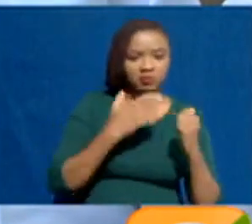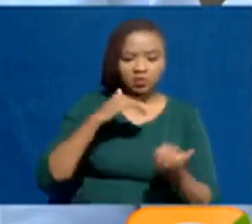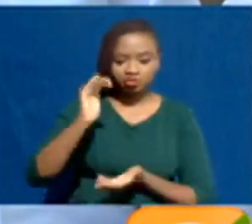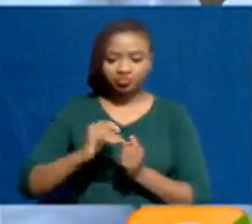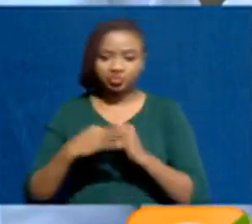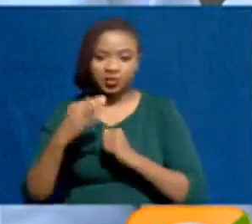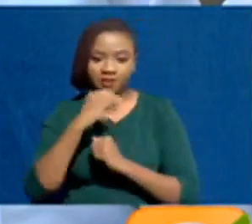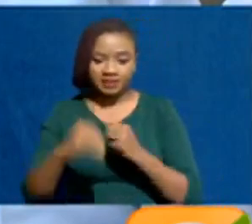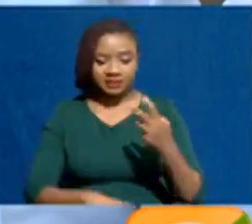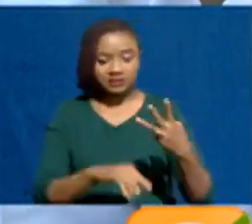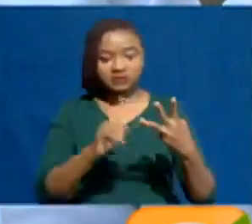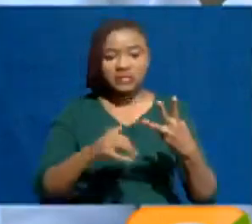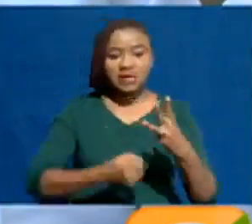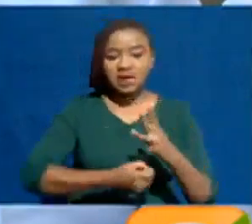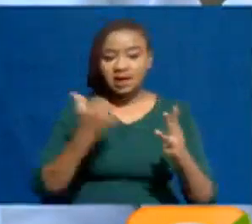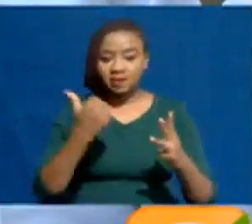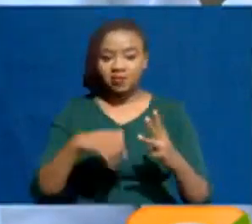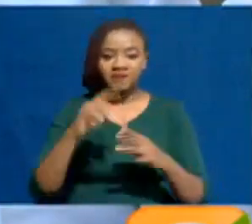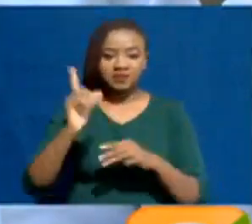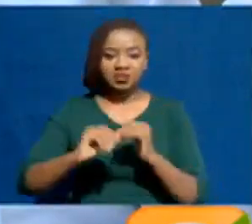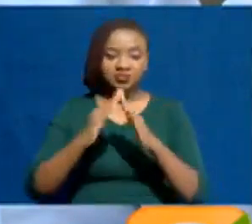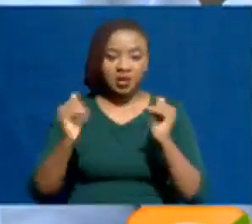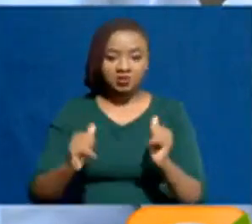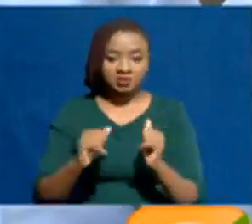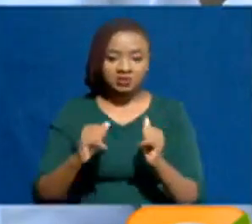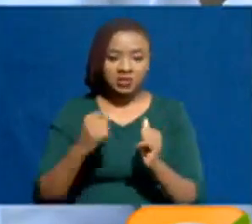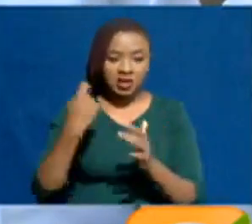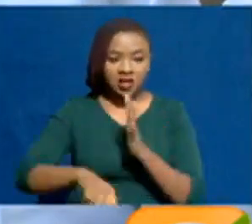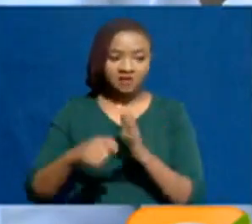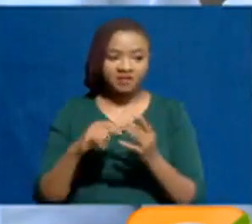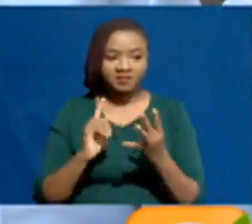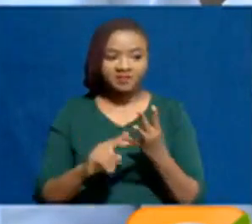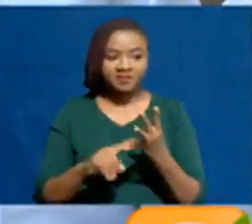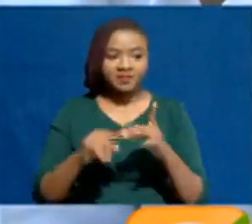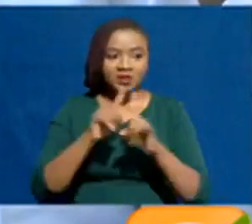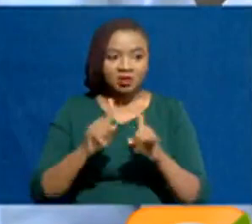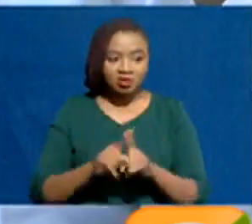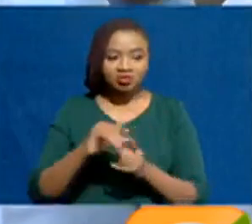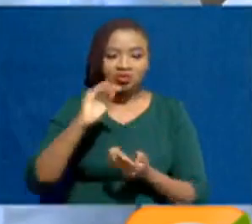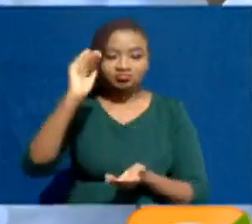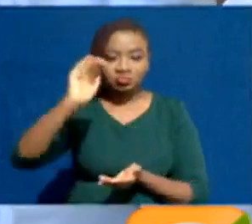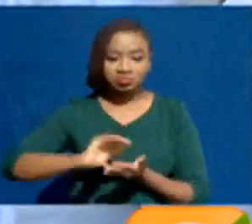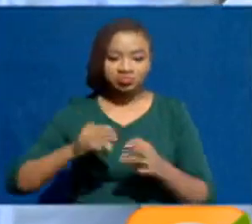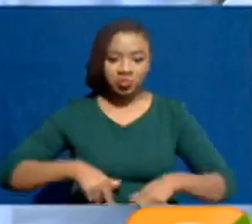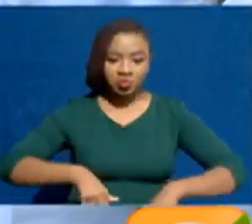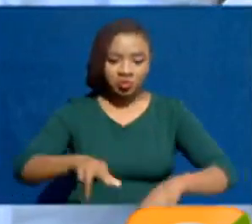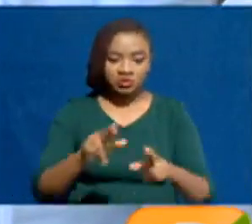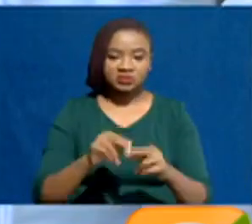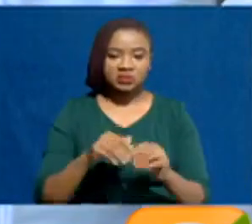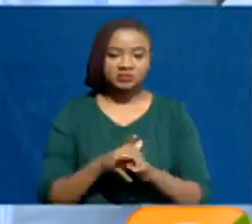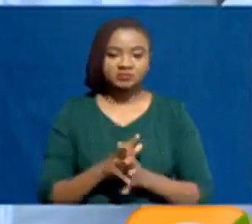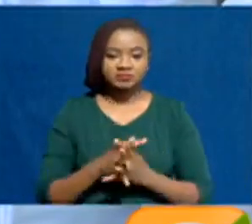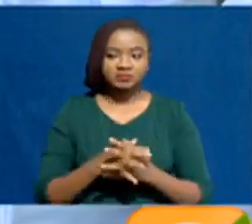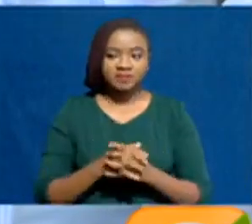of the affordable housing levy, the court cases notwithstanding. Reduction of road maintenance levy by